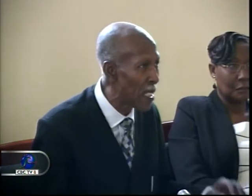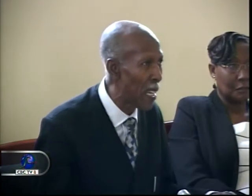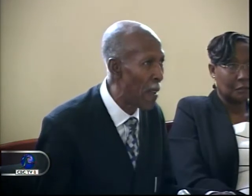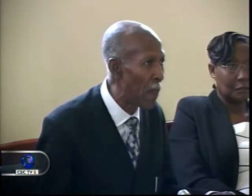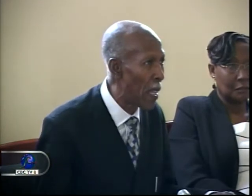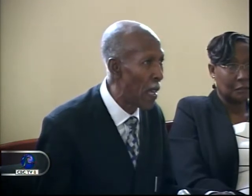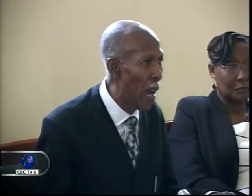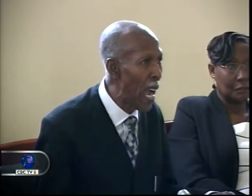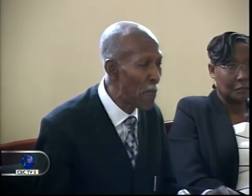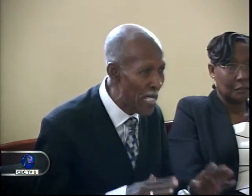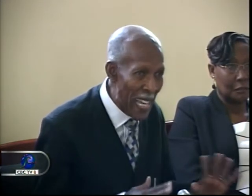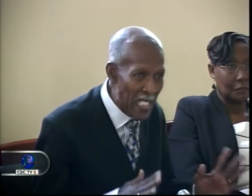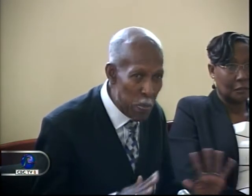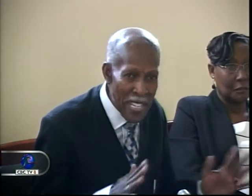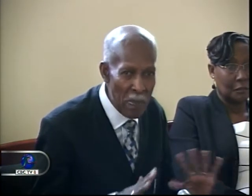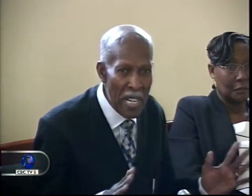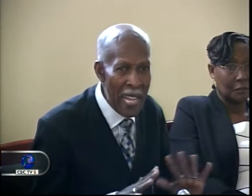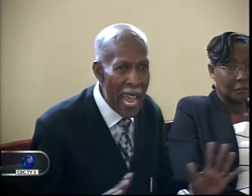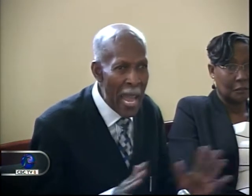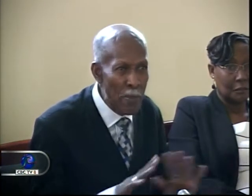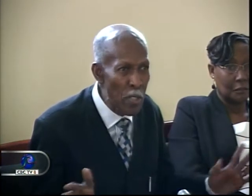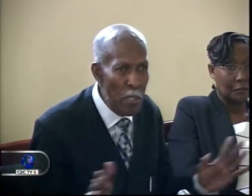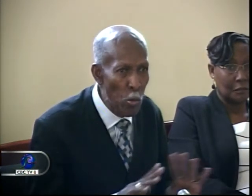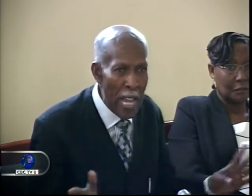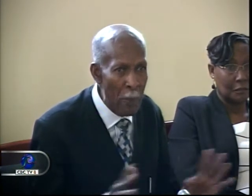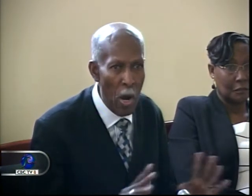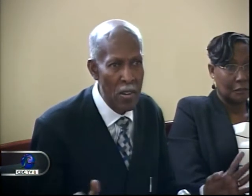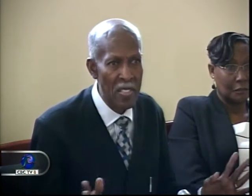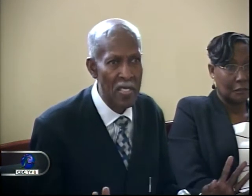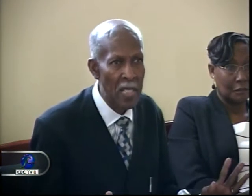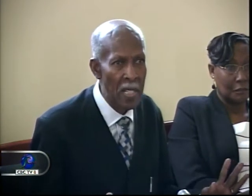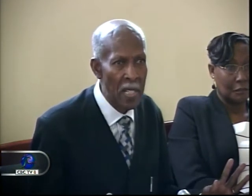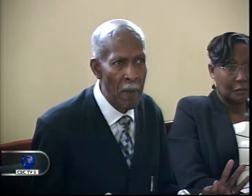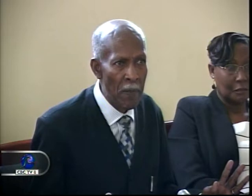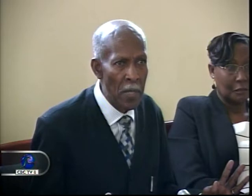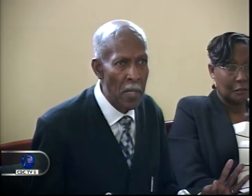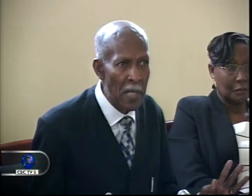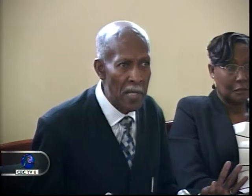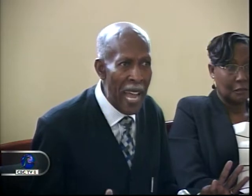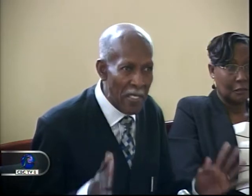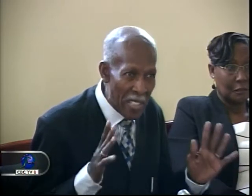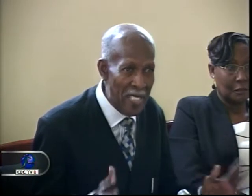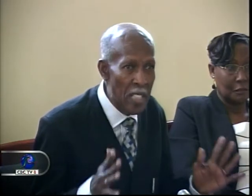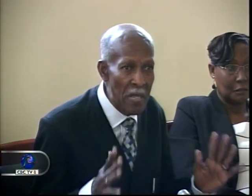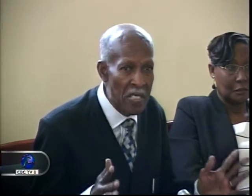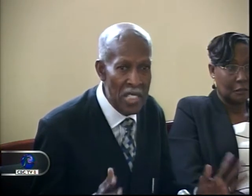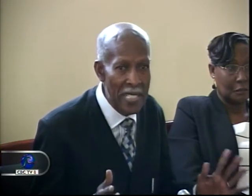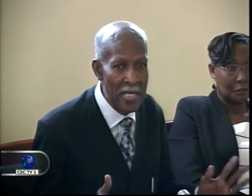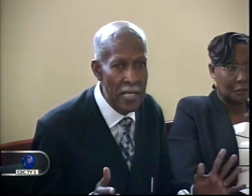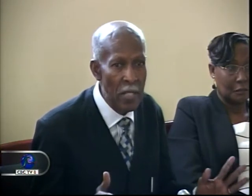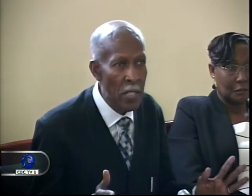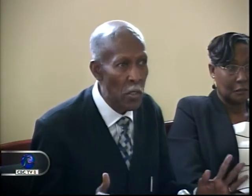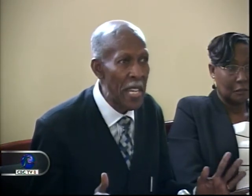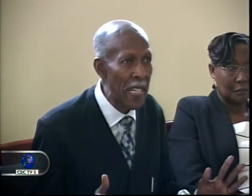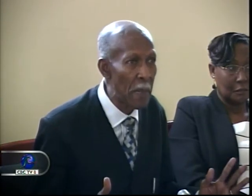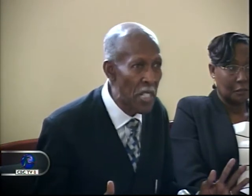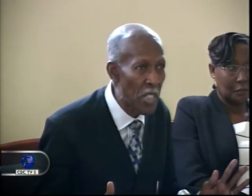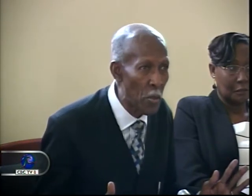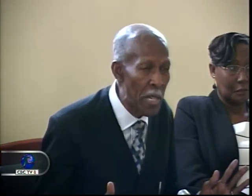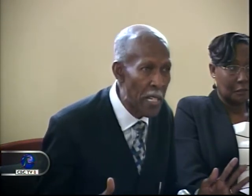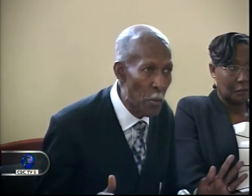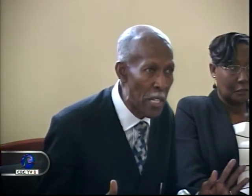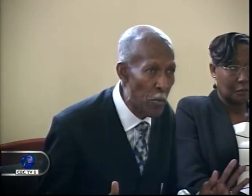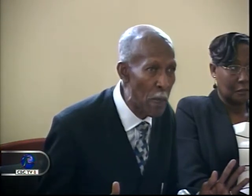must express my absolute abhorrence that this could be suggested to a